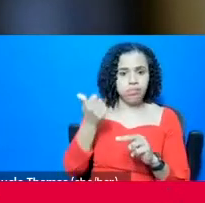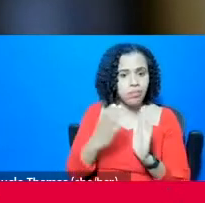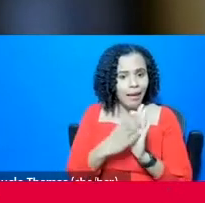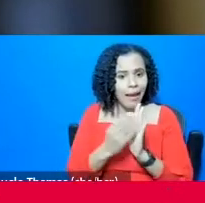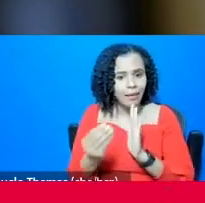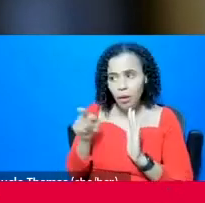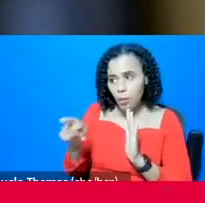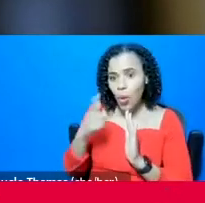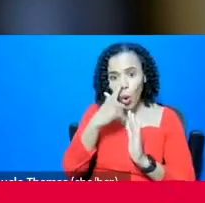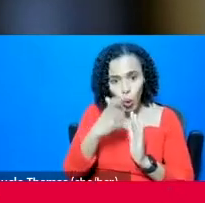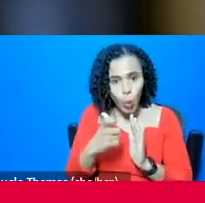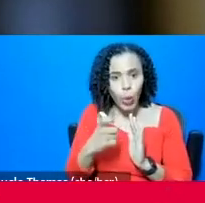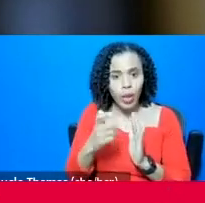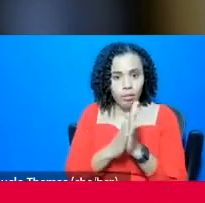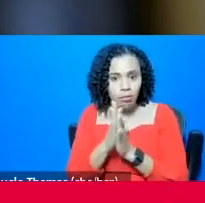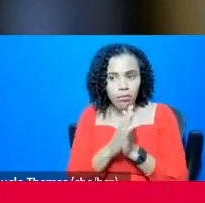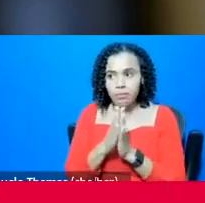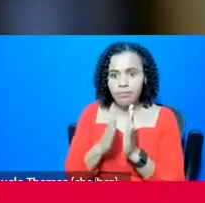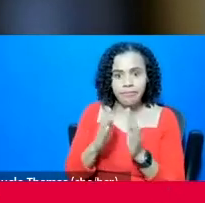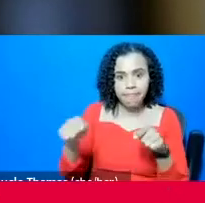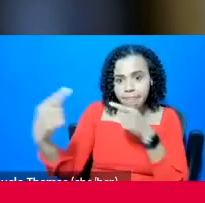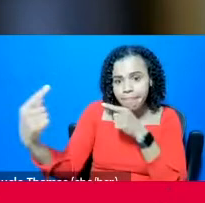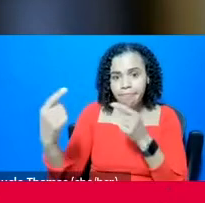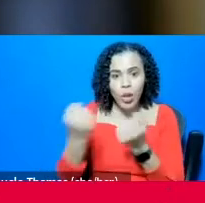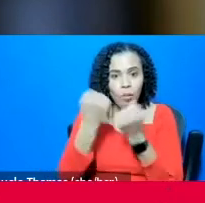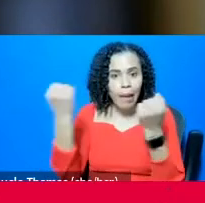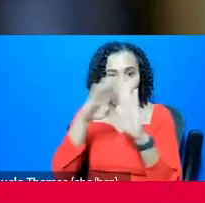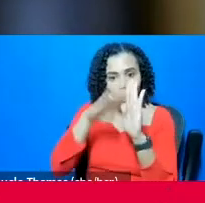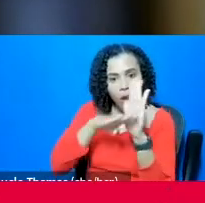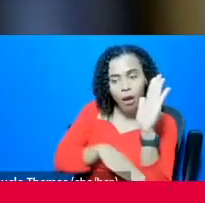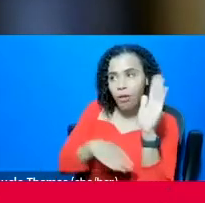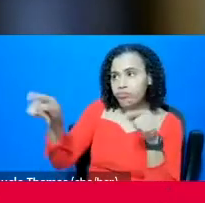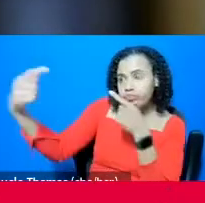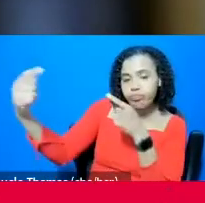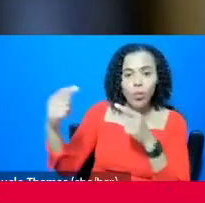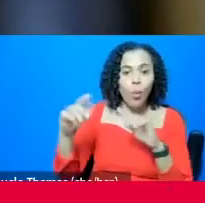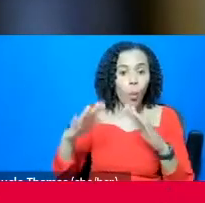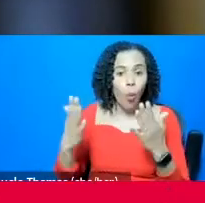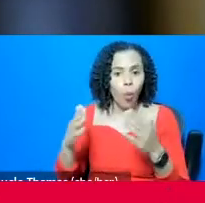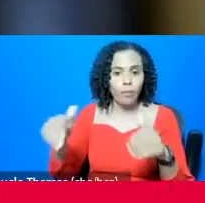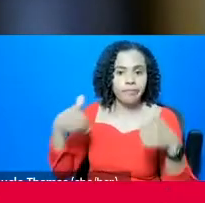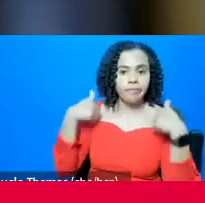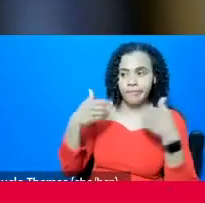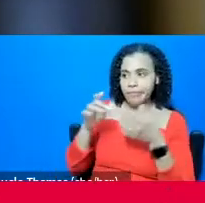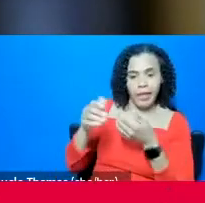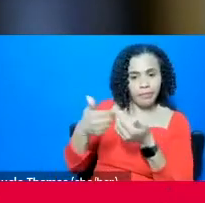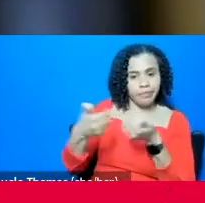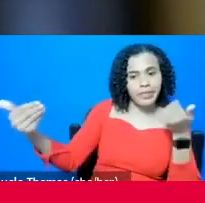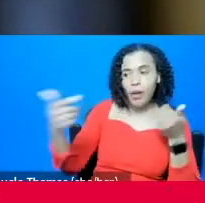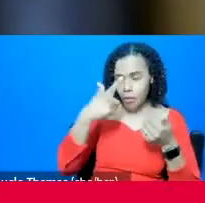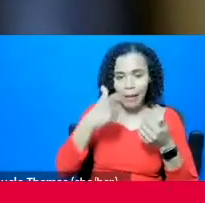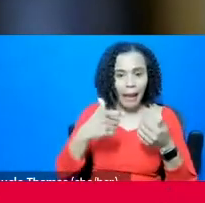can do, both utilizing the power structures, but also outside of the power structures. But in terms of the unfortunate situation that we're